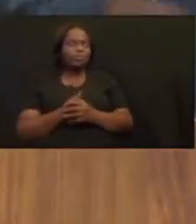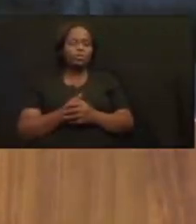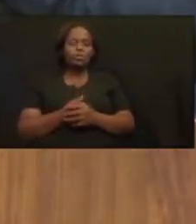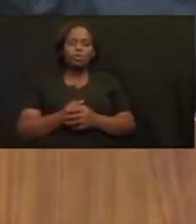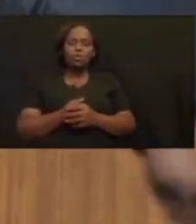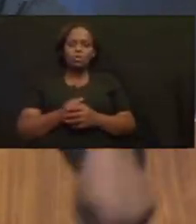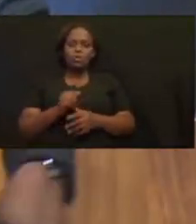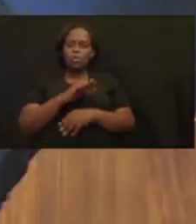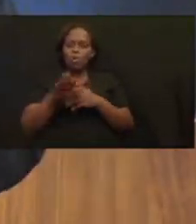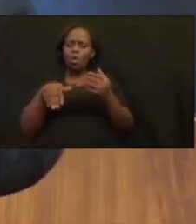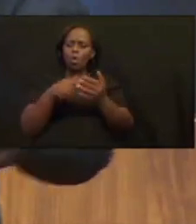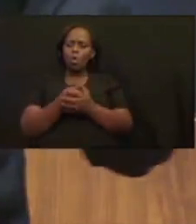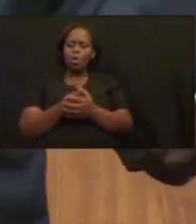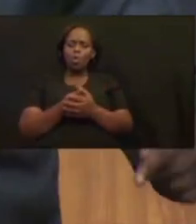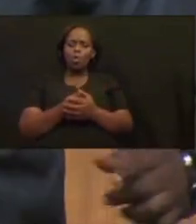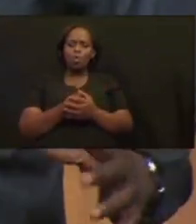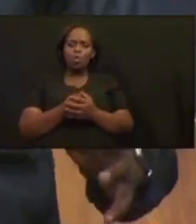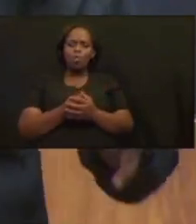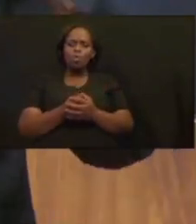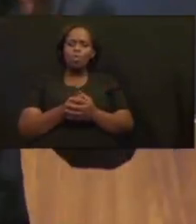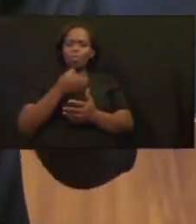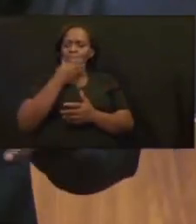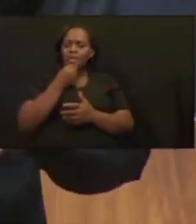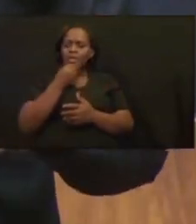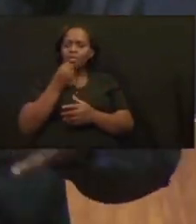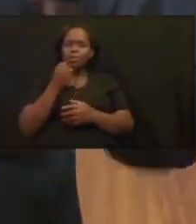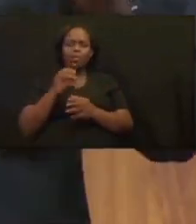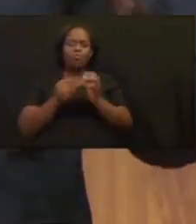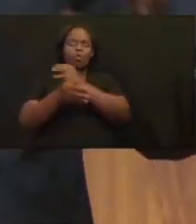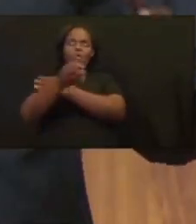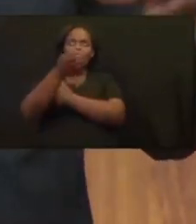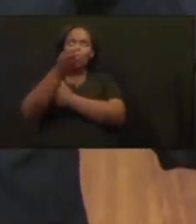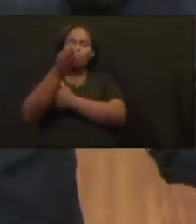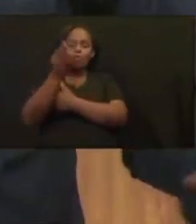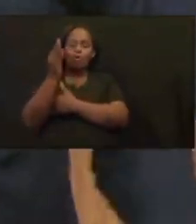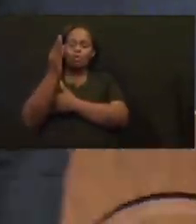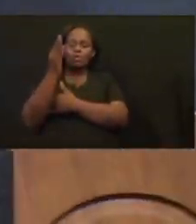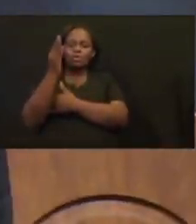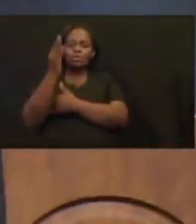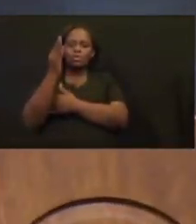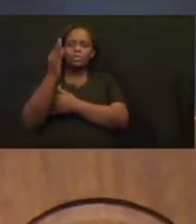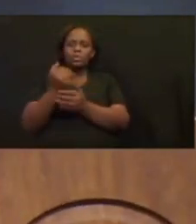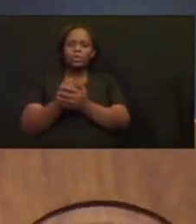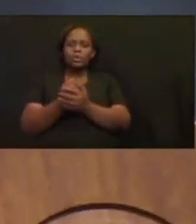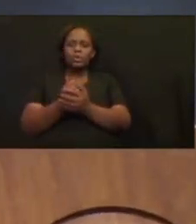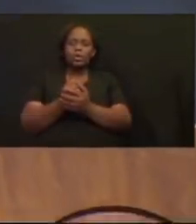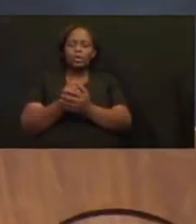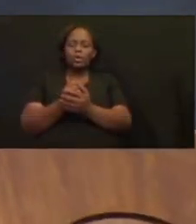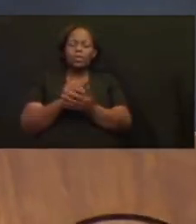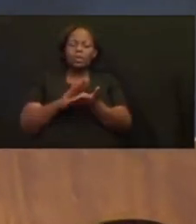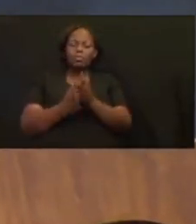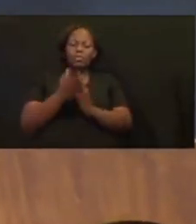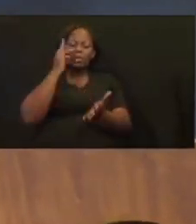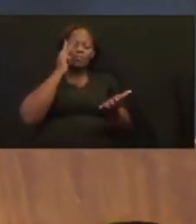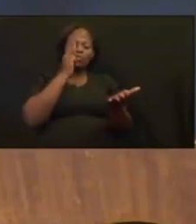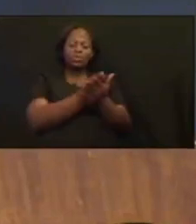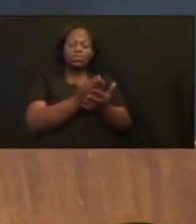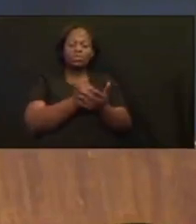All of these are the men of God we call today, but you have to study the structure of their witness.